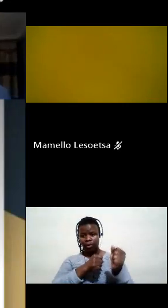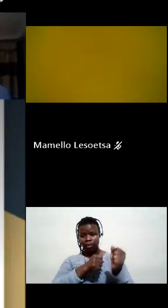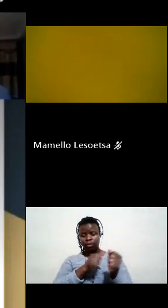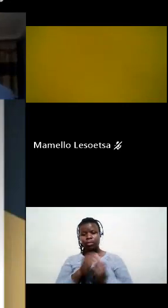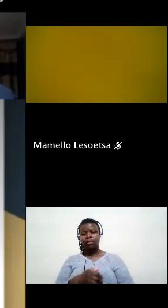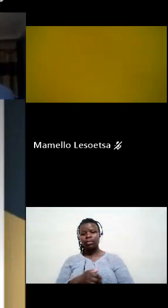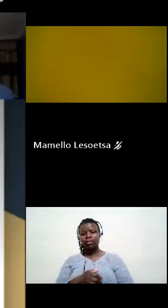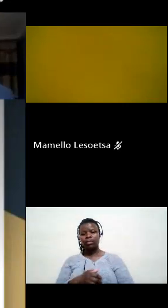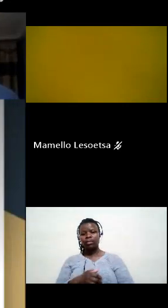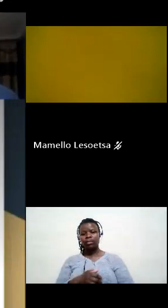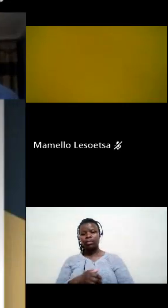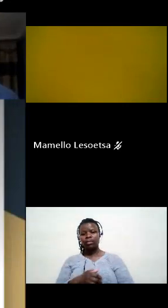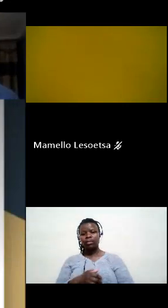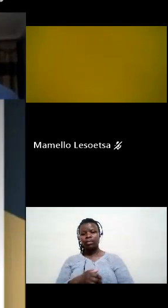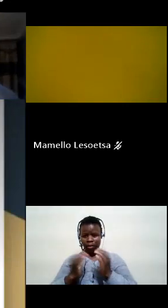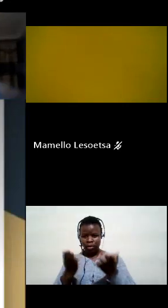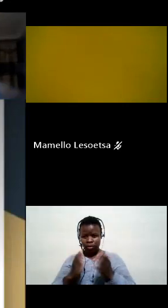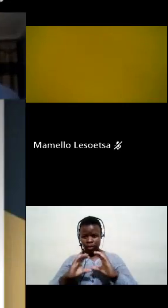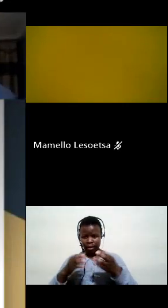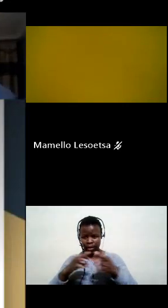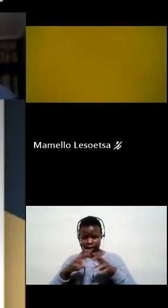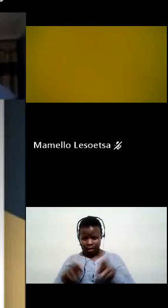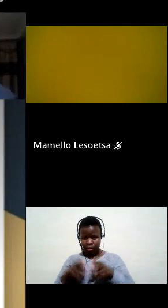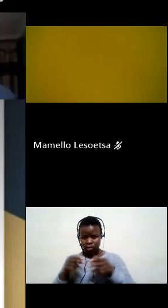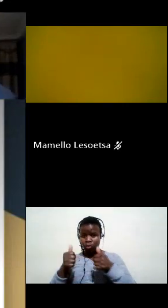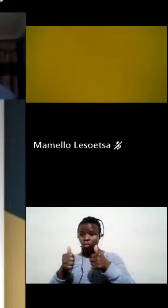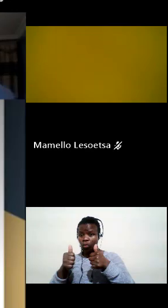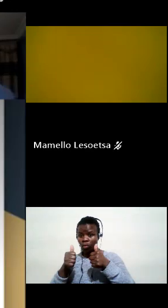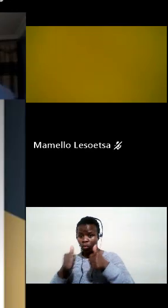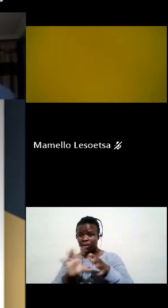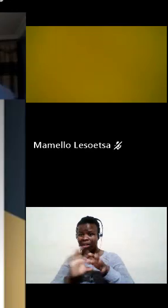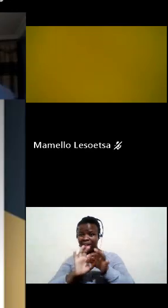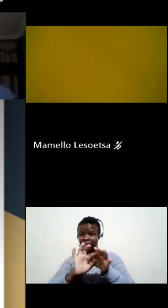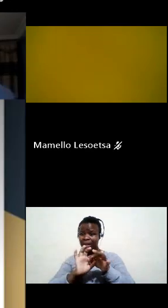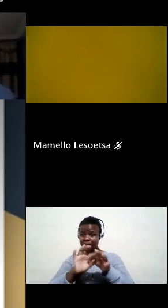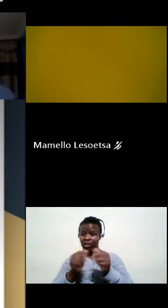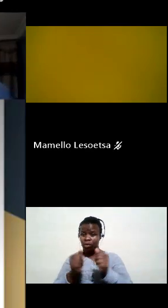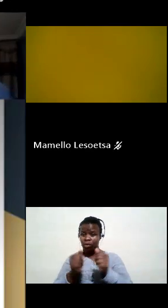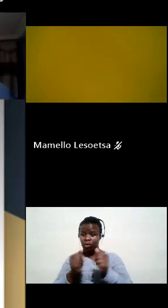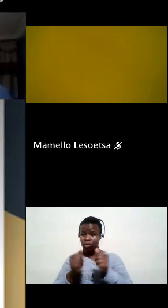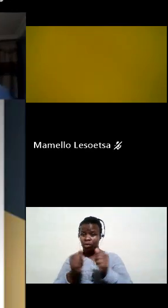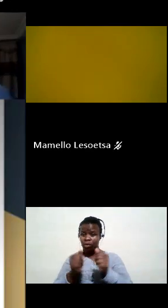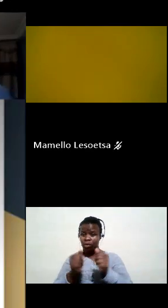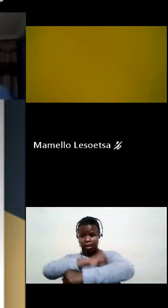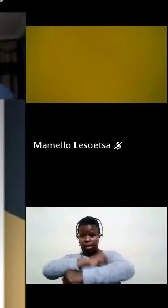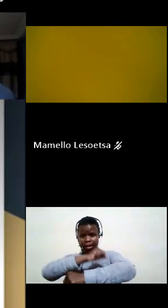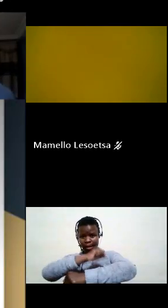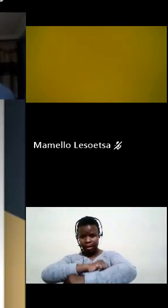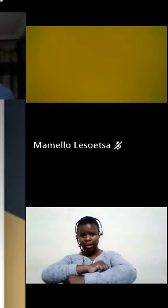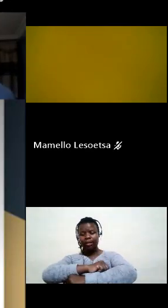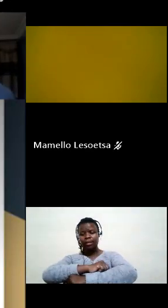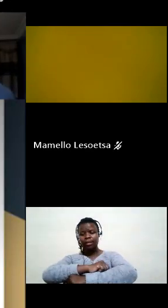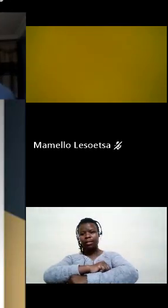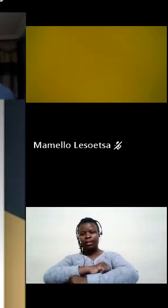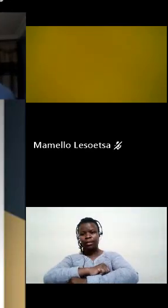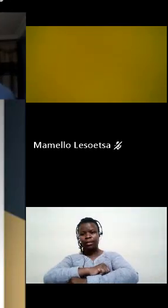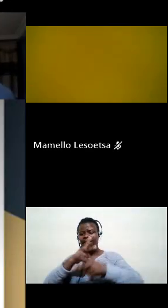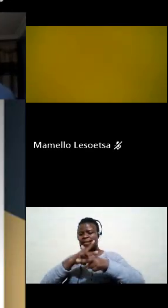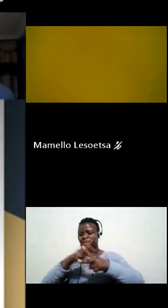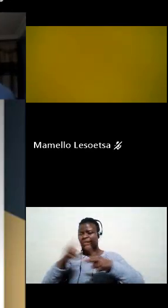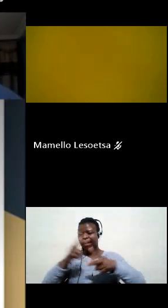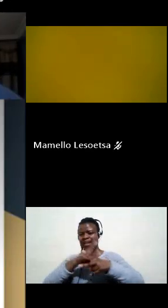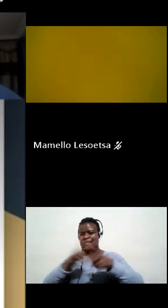classroom, good relationship with learners and their parents. Very, very important.